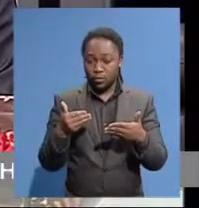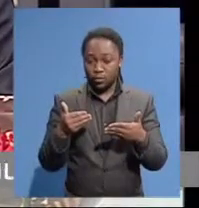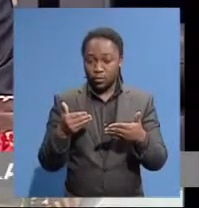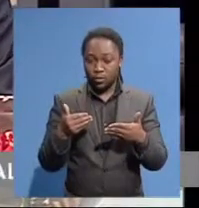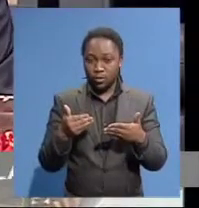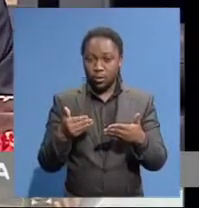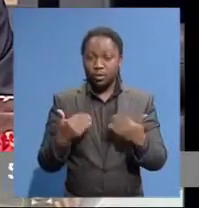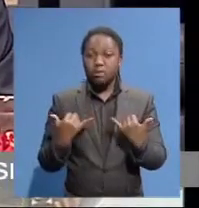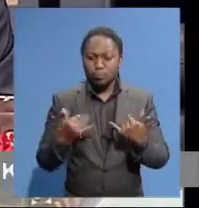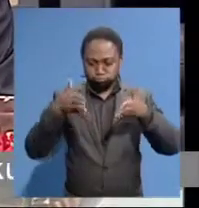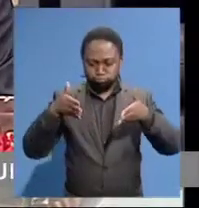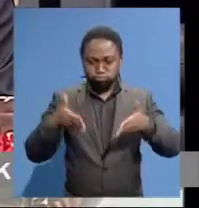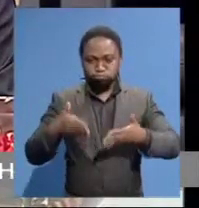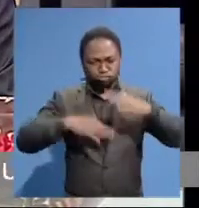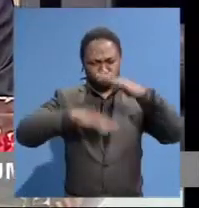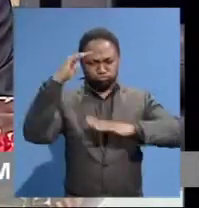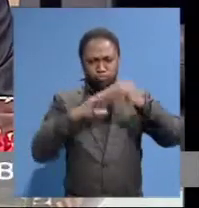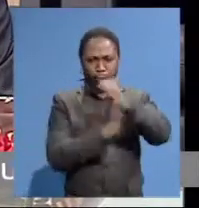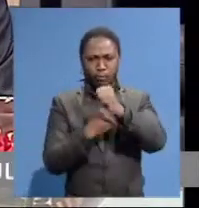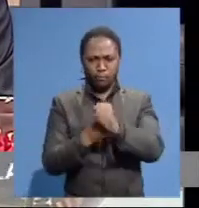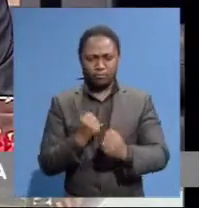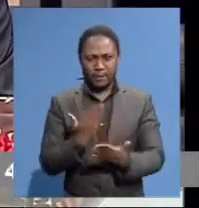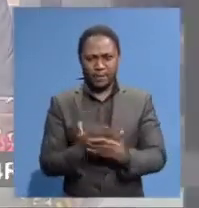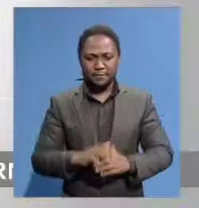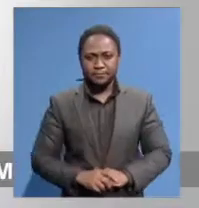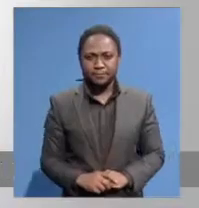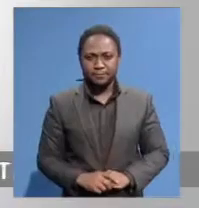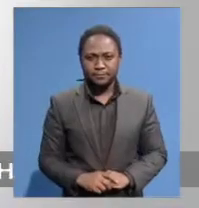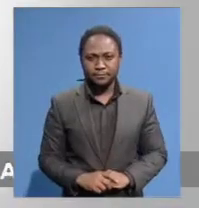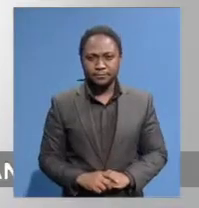ground to put up the Nelson Mandela Hospital.